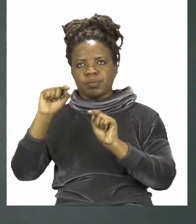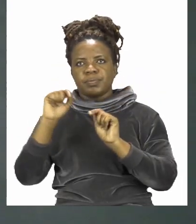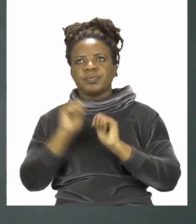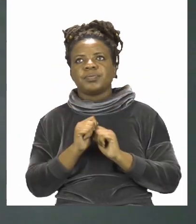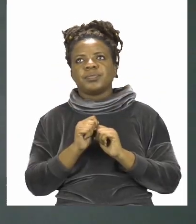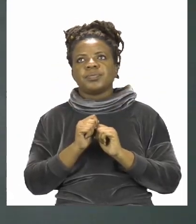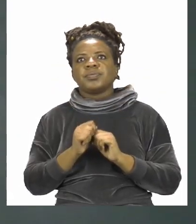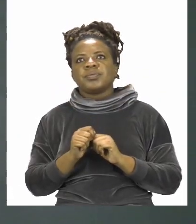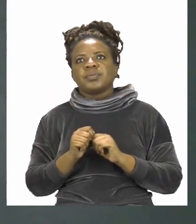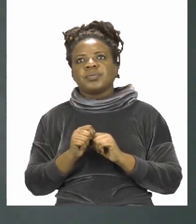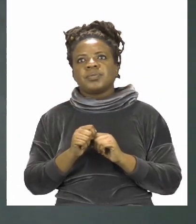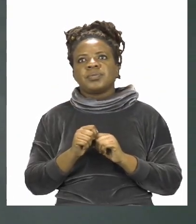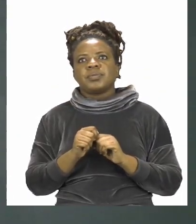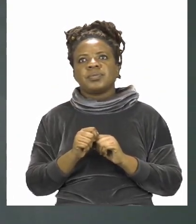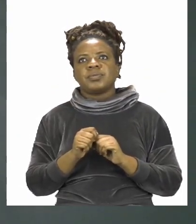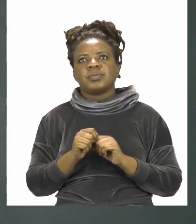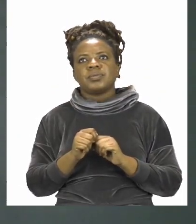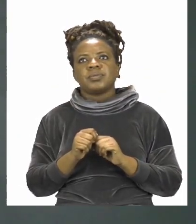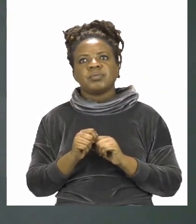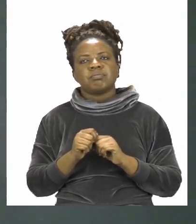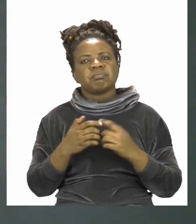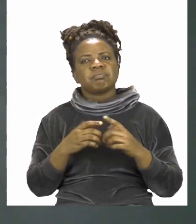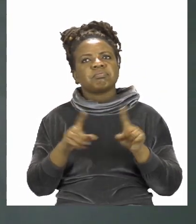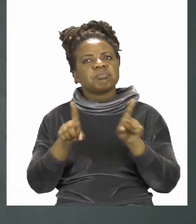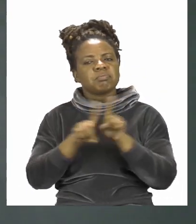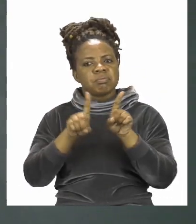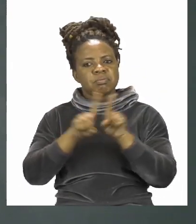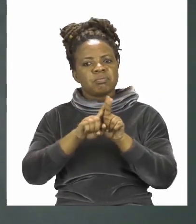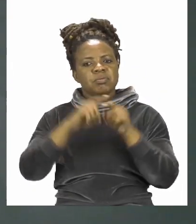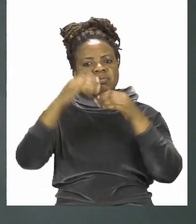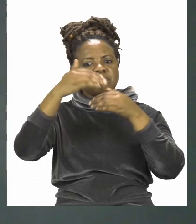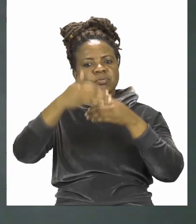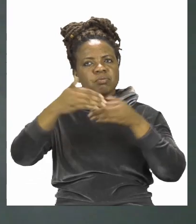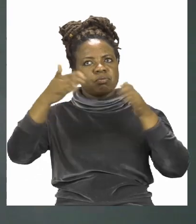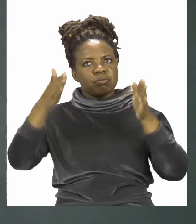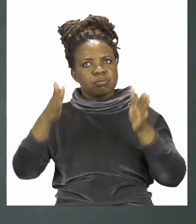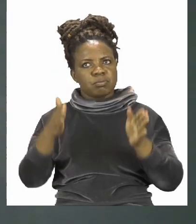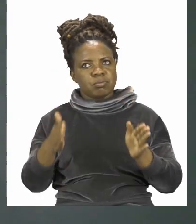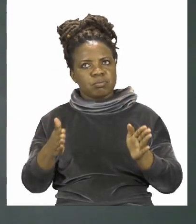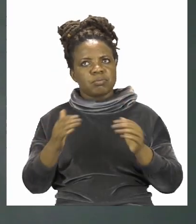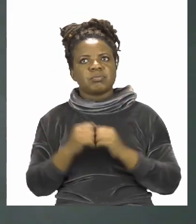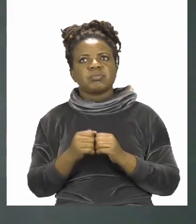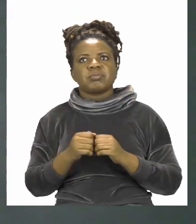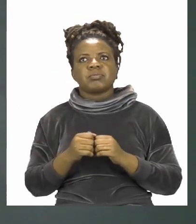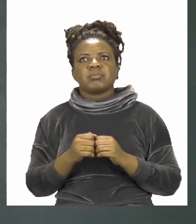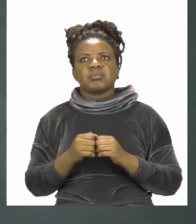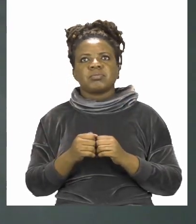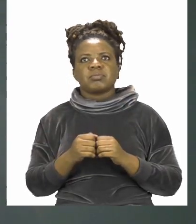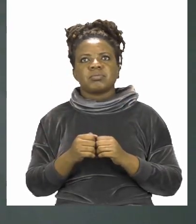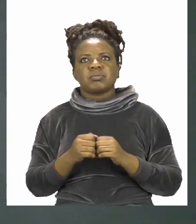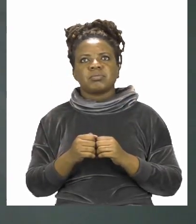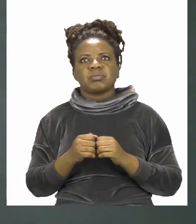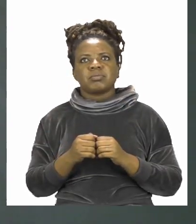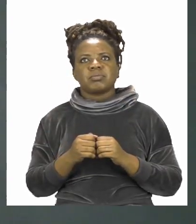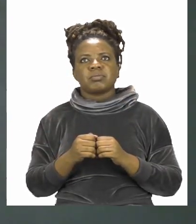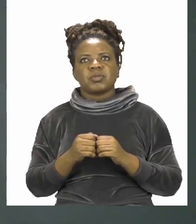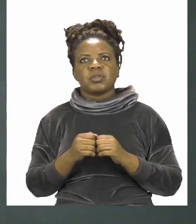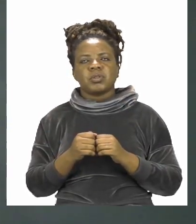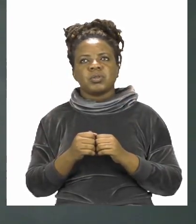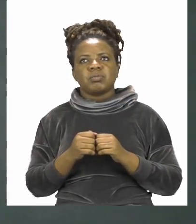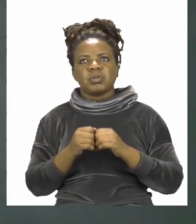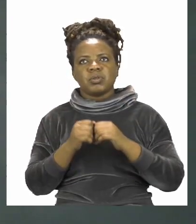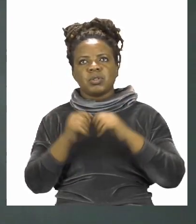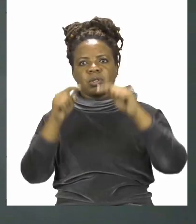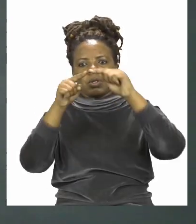a cube looks like a little box, and when you look at it, it is made up of squares. A